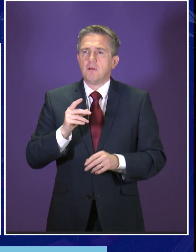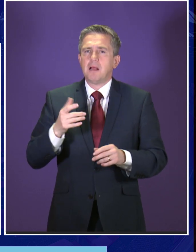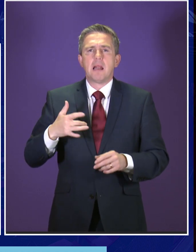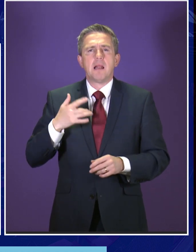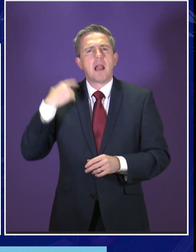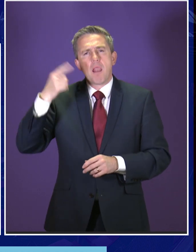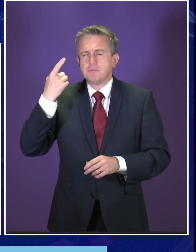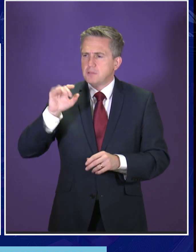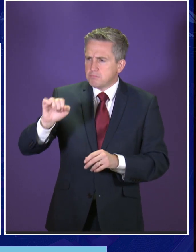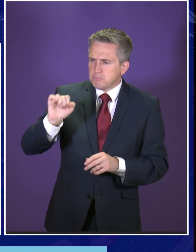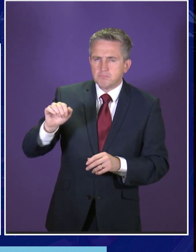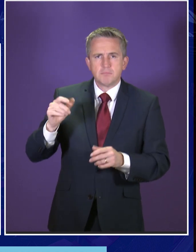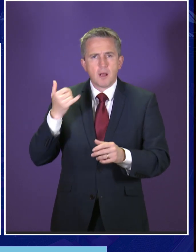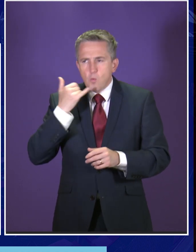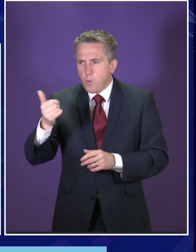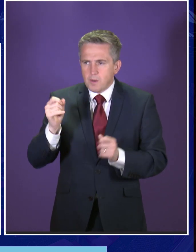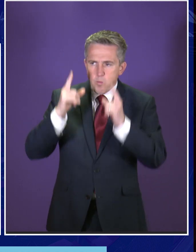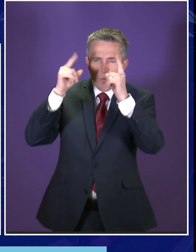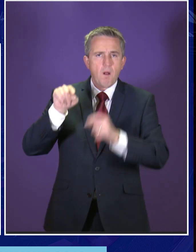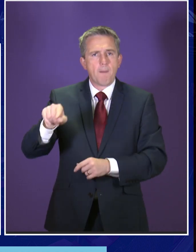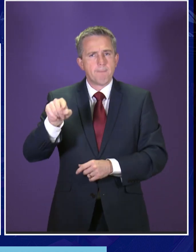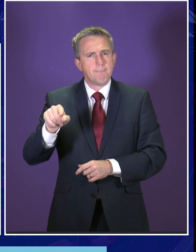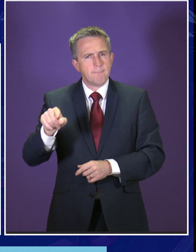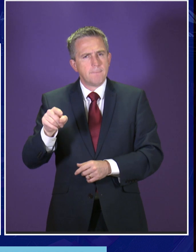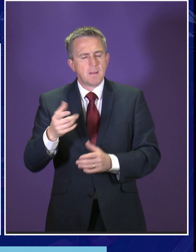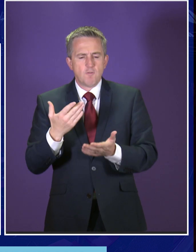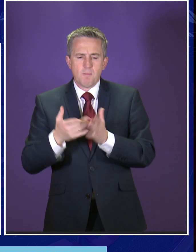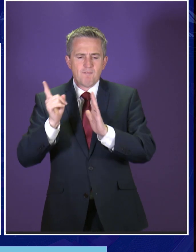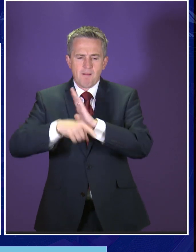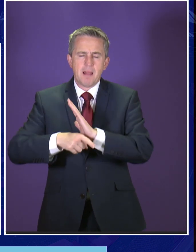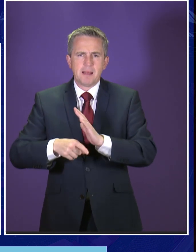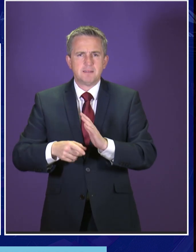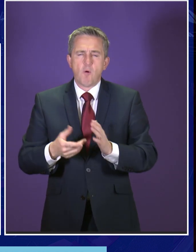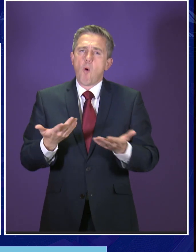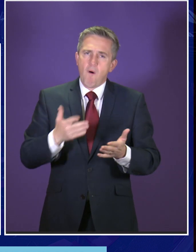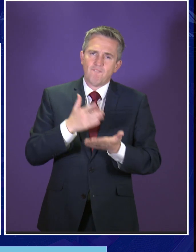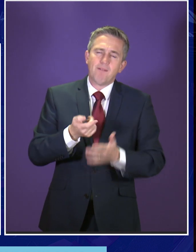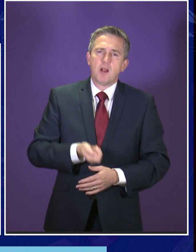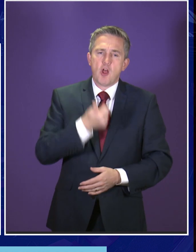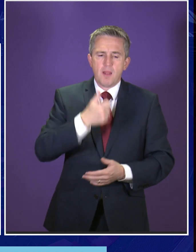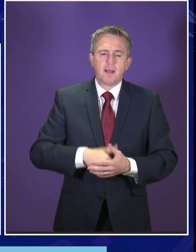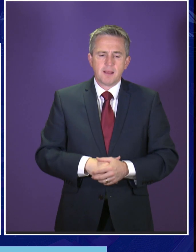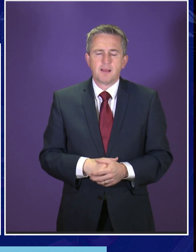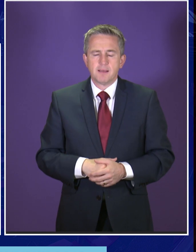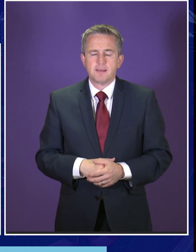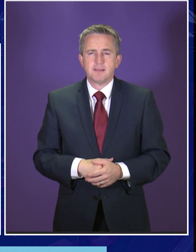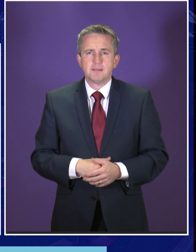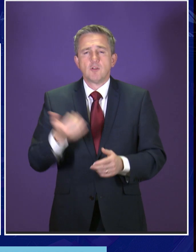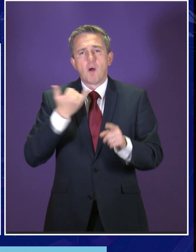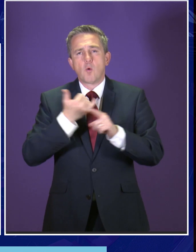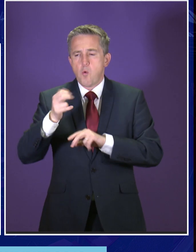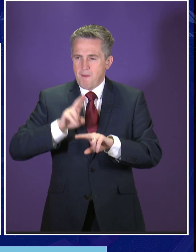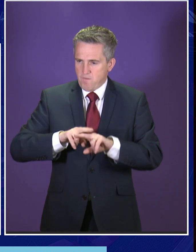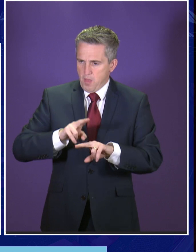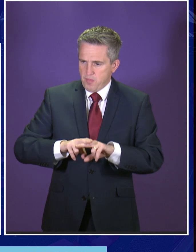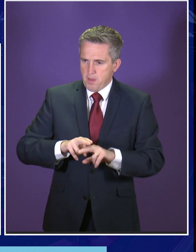London. And I think I woke him up, because he was... It would have been very late. Yeah. Or very early. Very early. And I